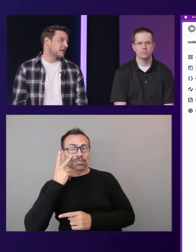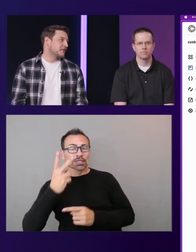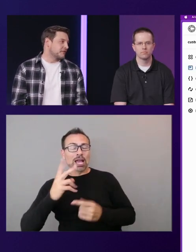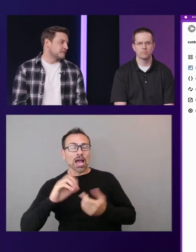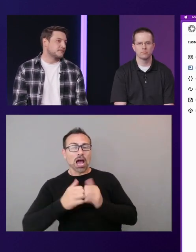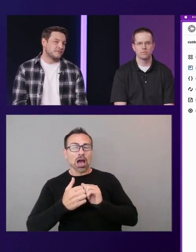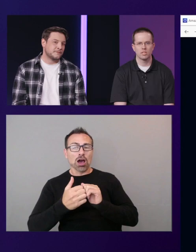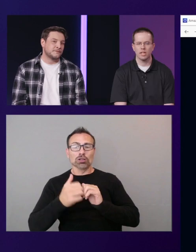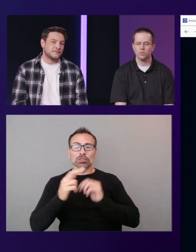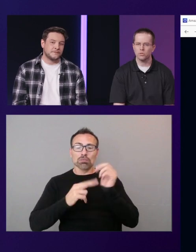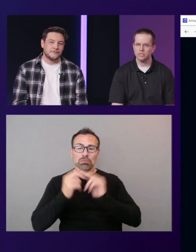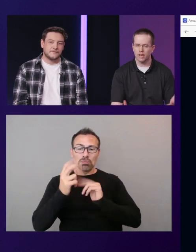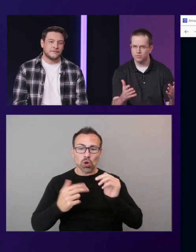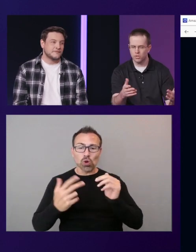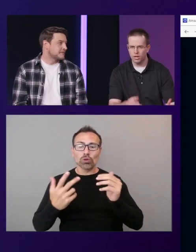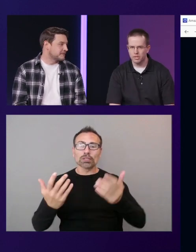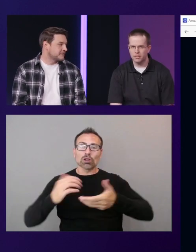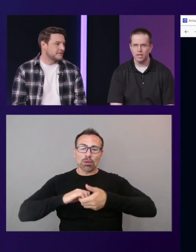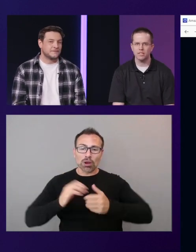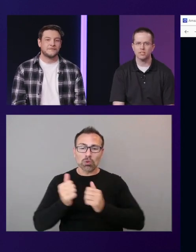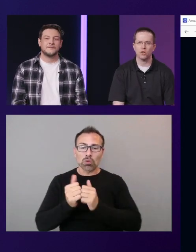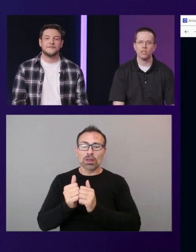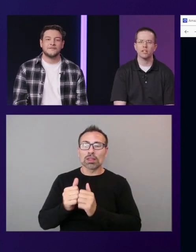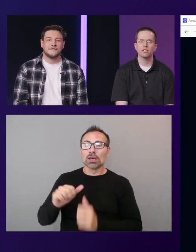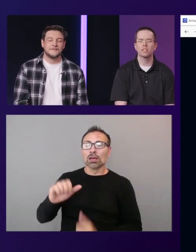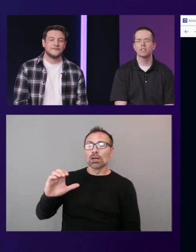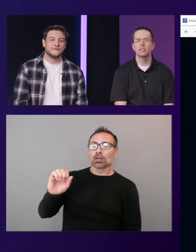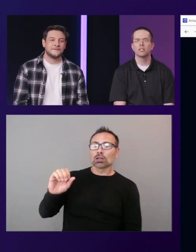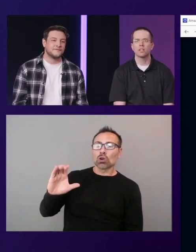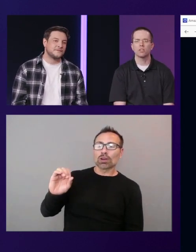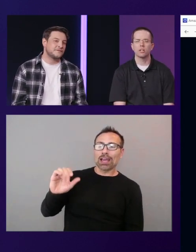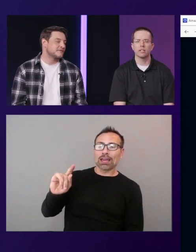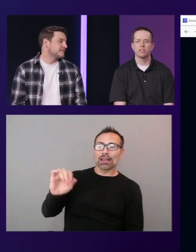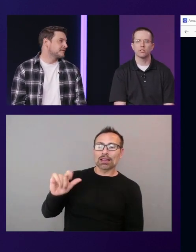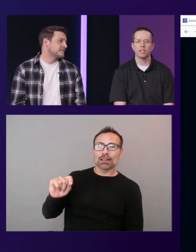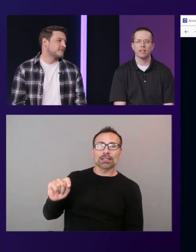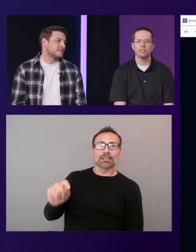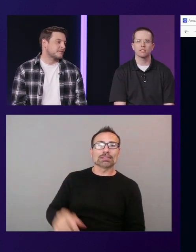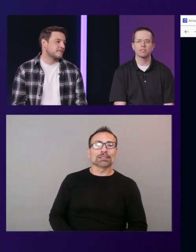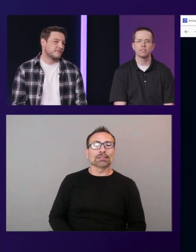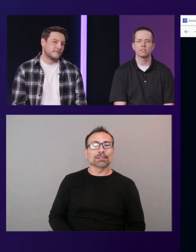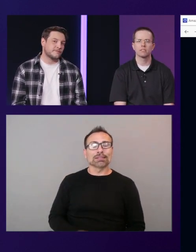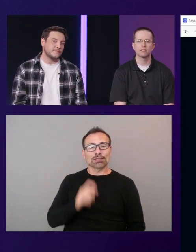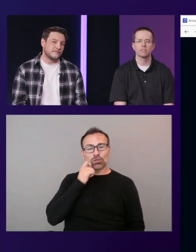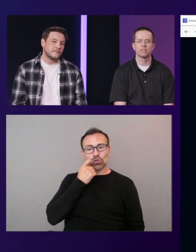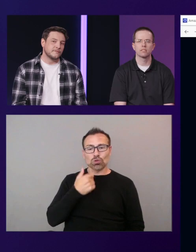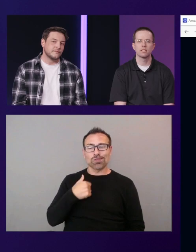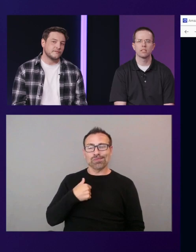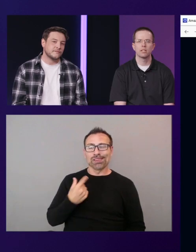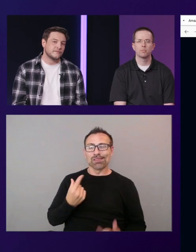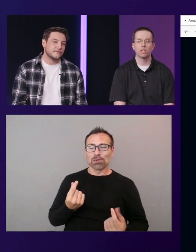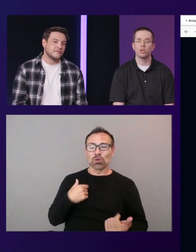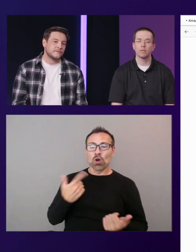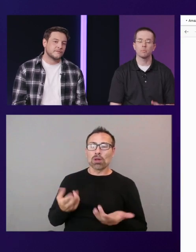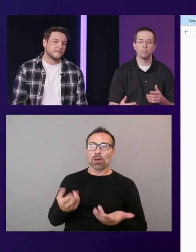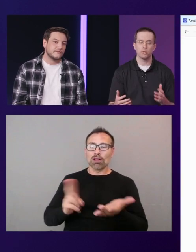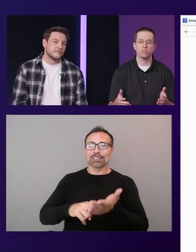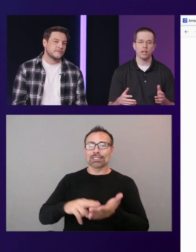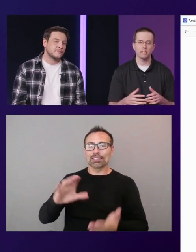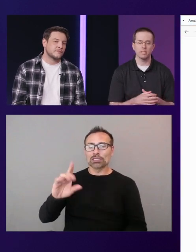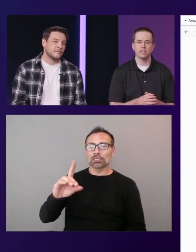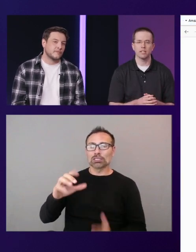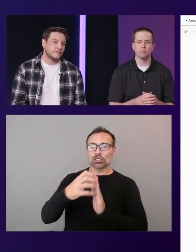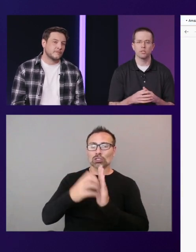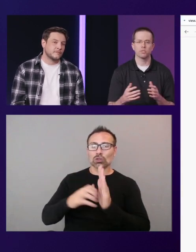Code Catalyst. Yeah, cool. Thanks, Kyle. So I'm getting my day started here. Going to log into Code Catalyst. I'm going to log in with my